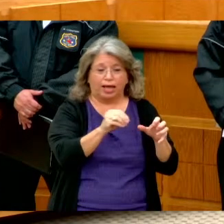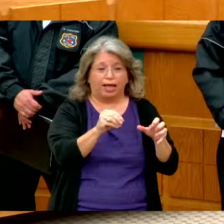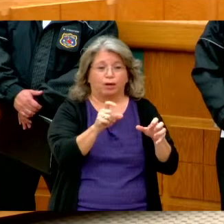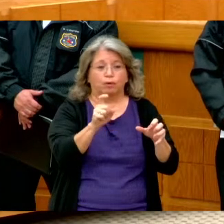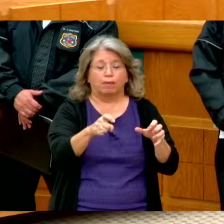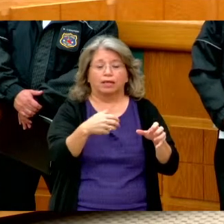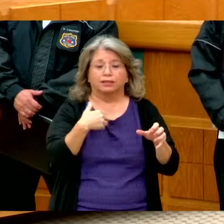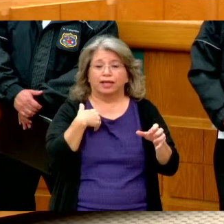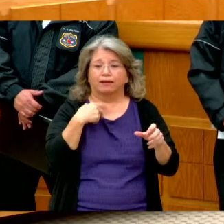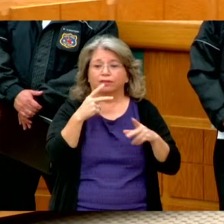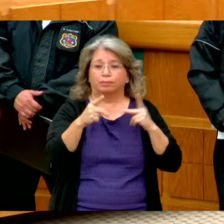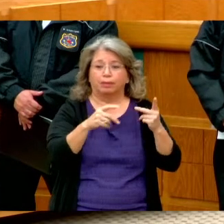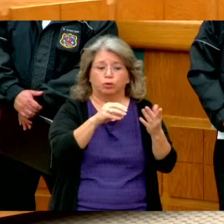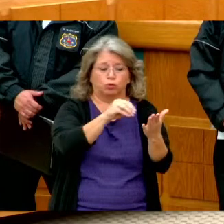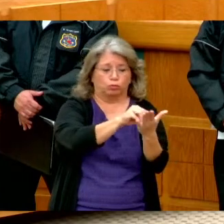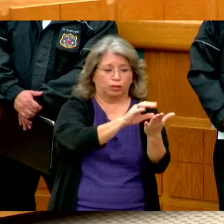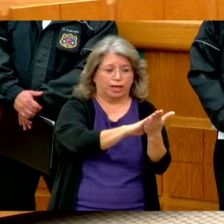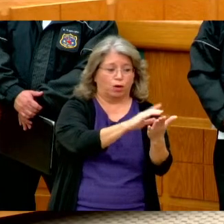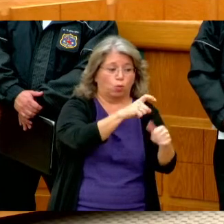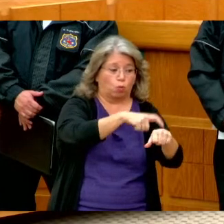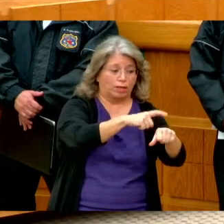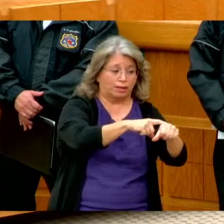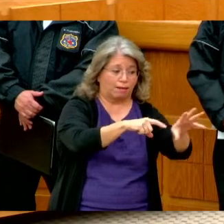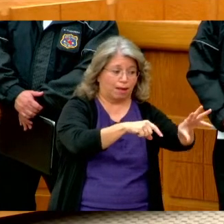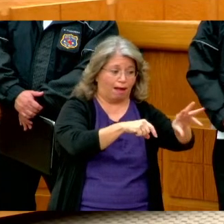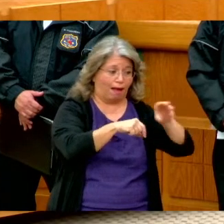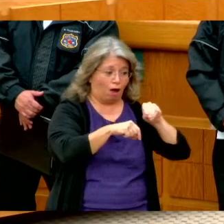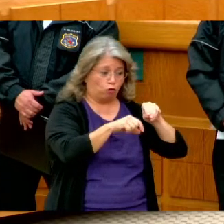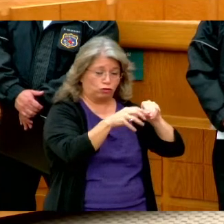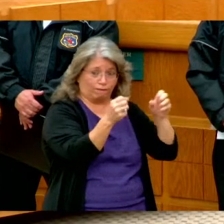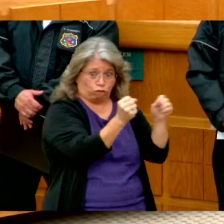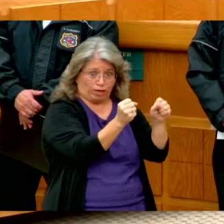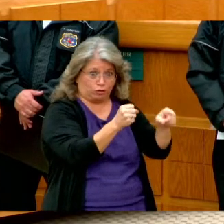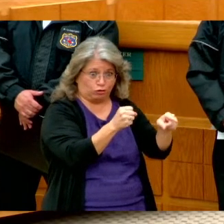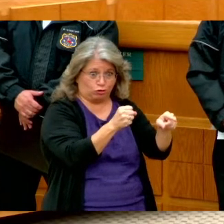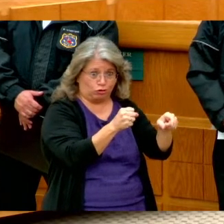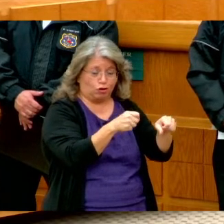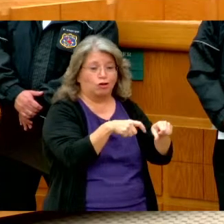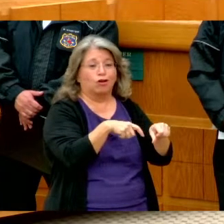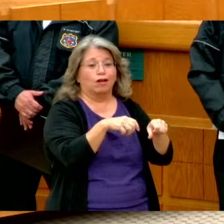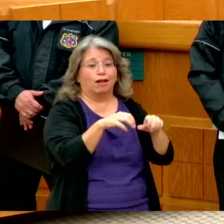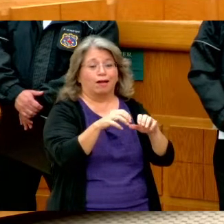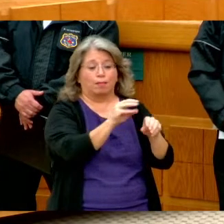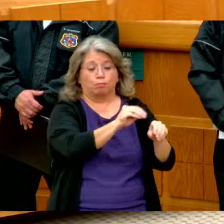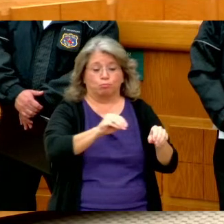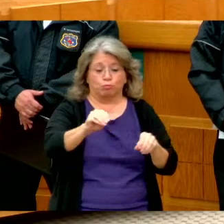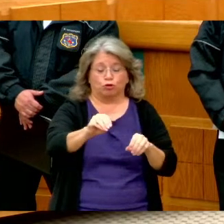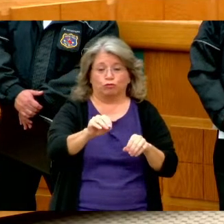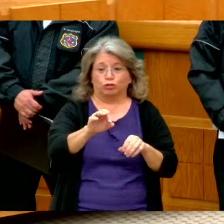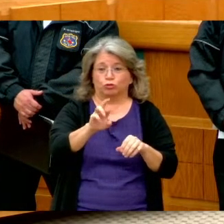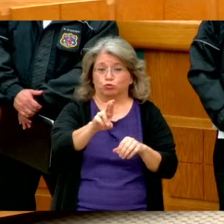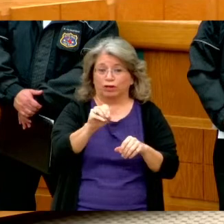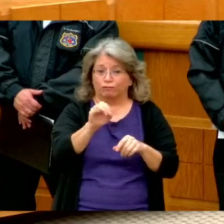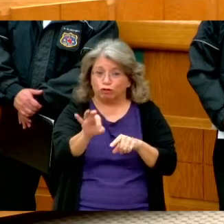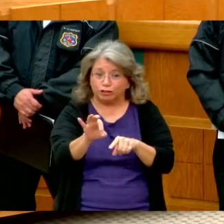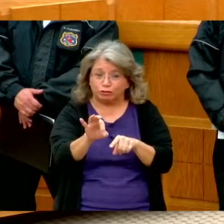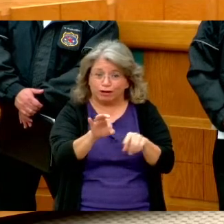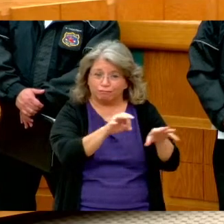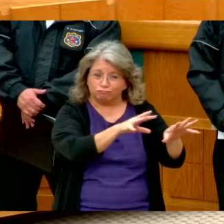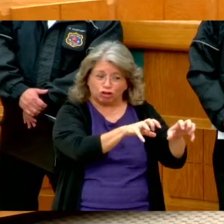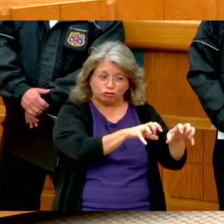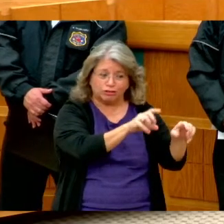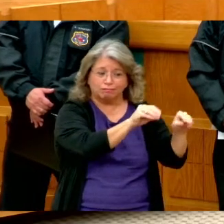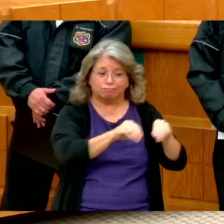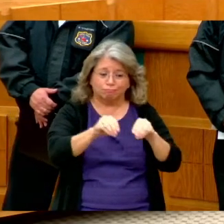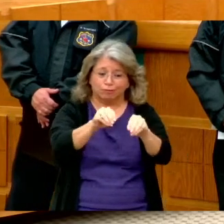us what time they take it out of the freezer, what time they put it into the refrigerator, how long it's been in the refrigerator, how long it's been in room temperature,